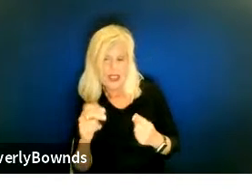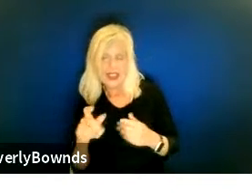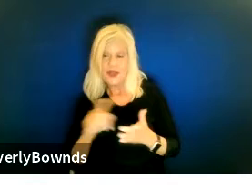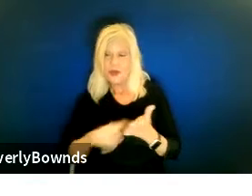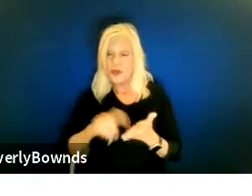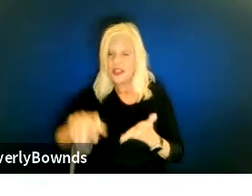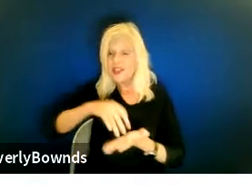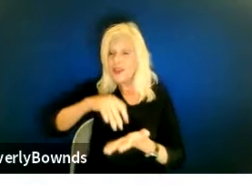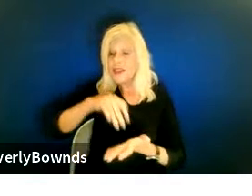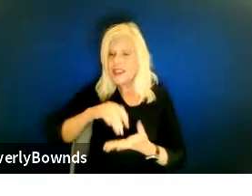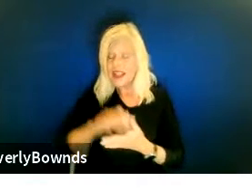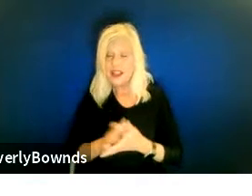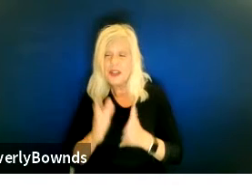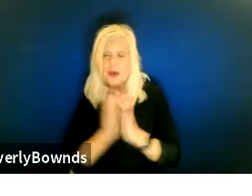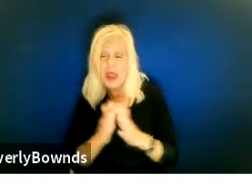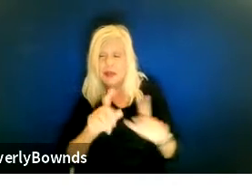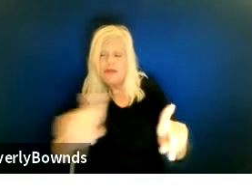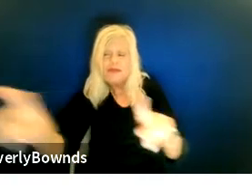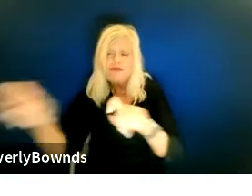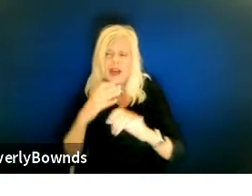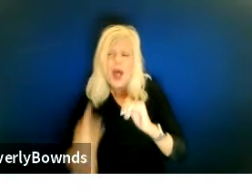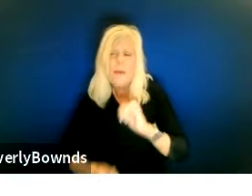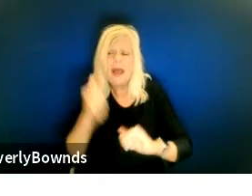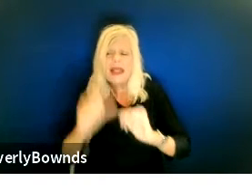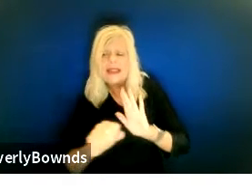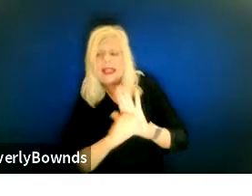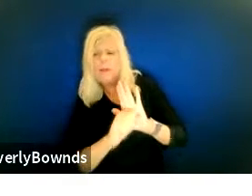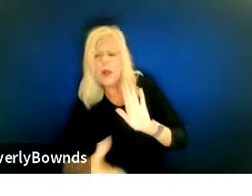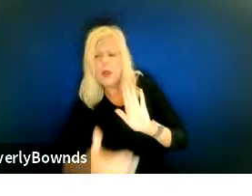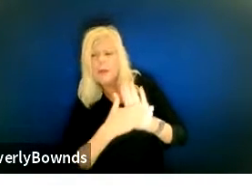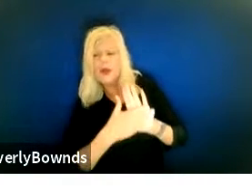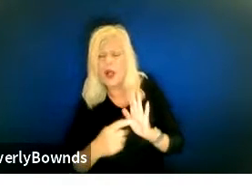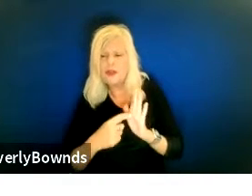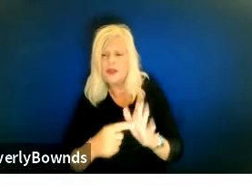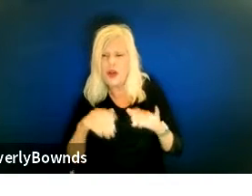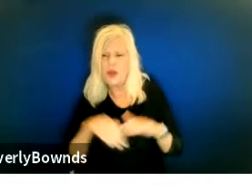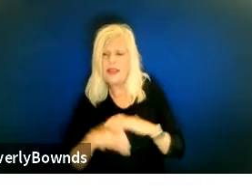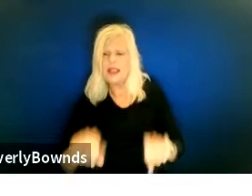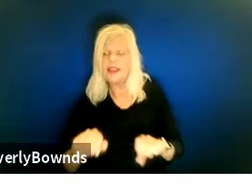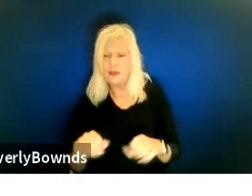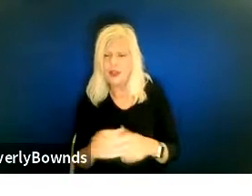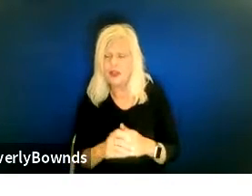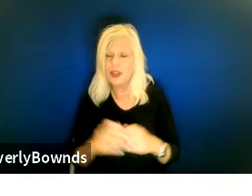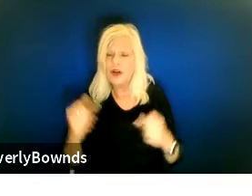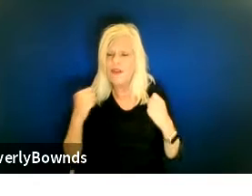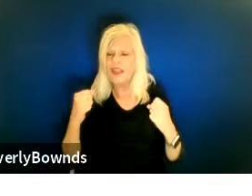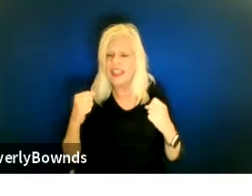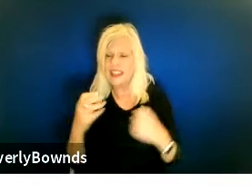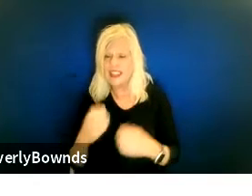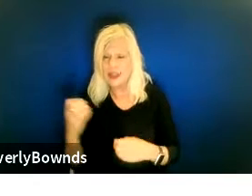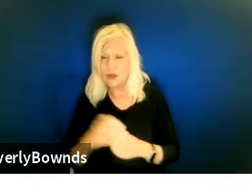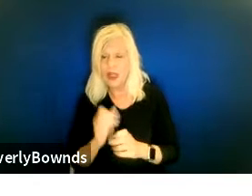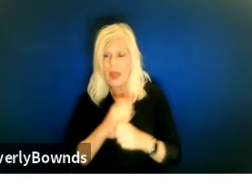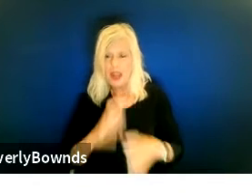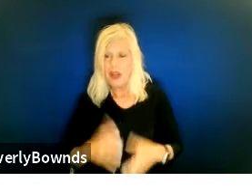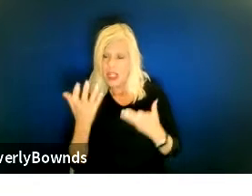to identify what would be the best symbol to identify accessible fitness equipment. Manufacturers didn't want